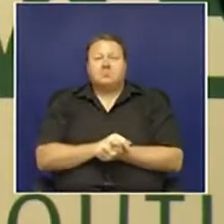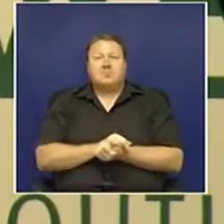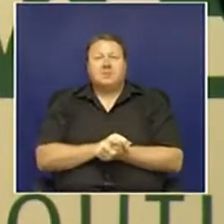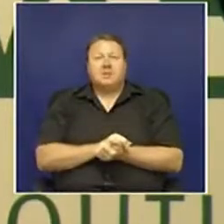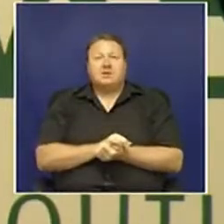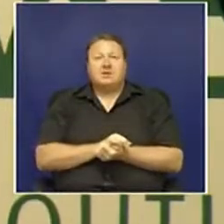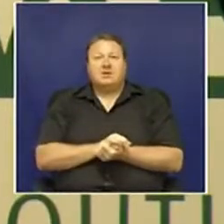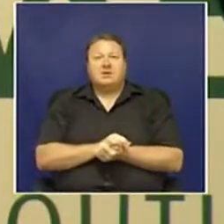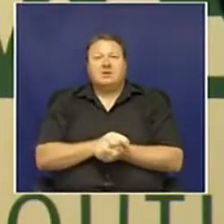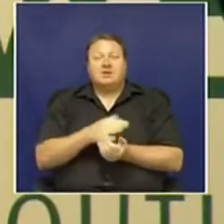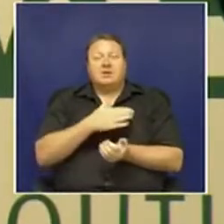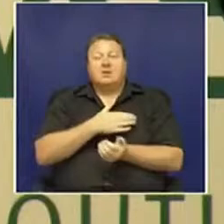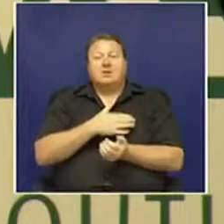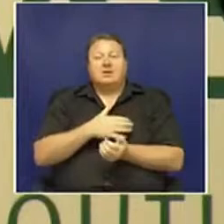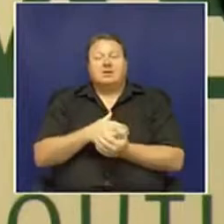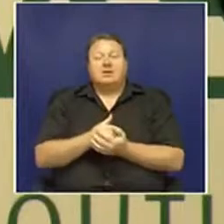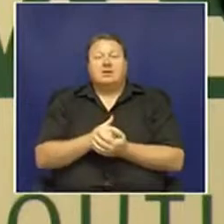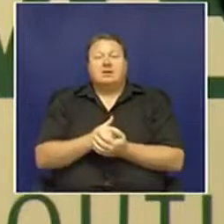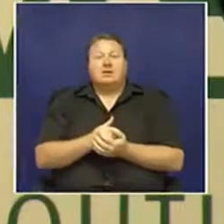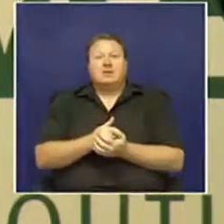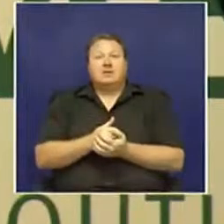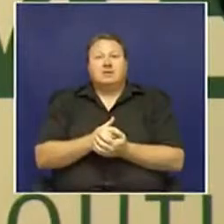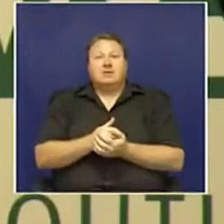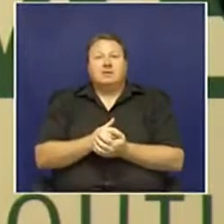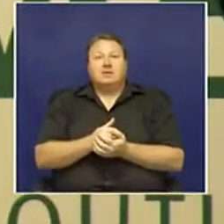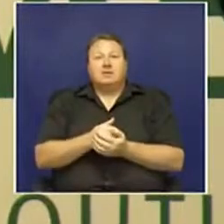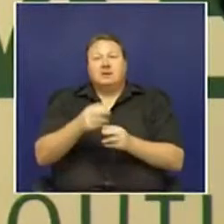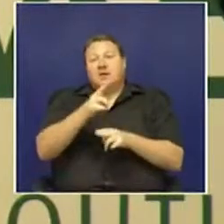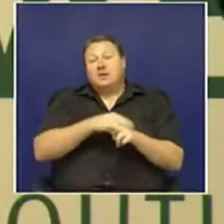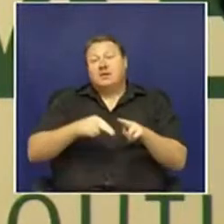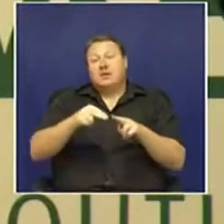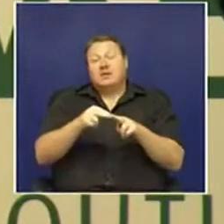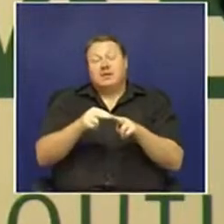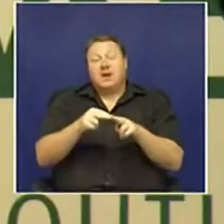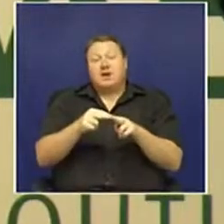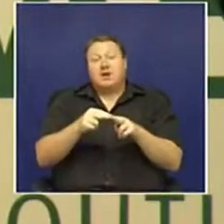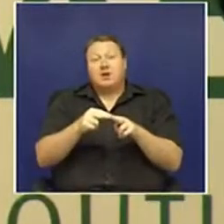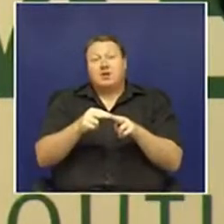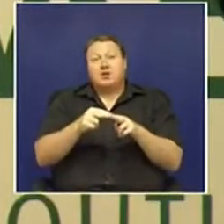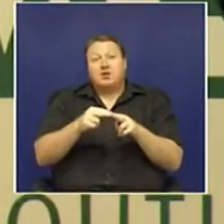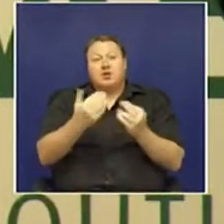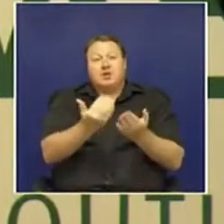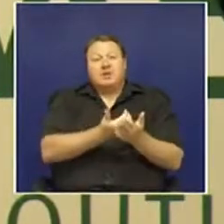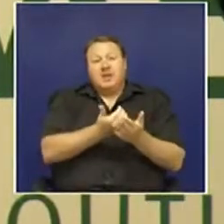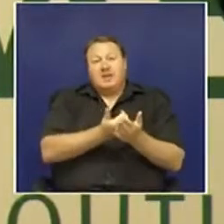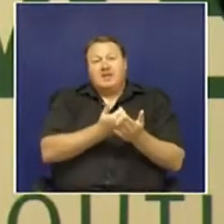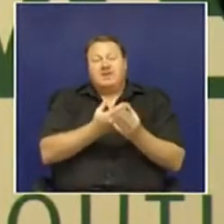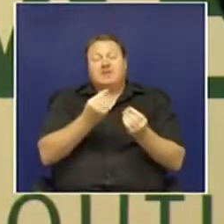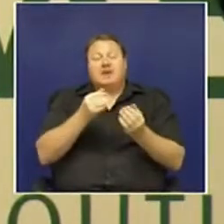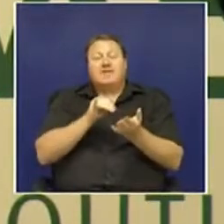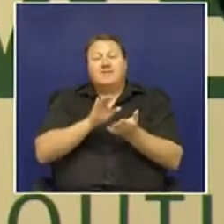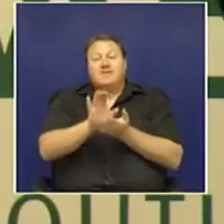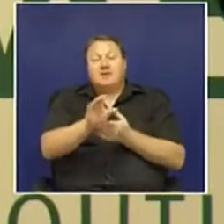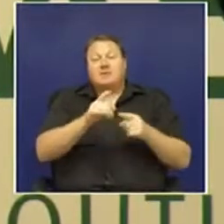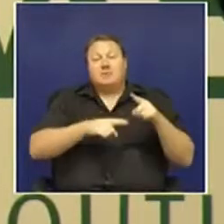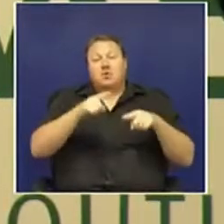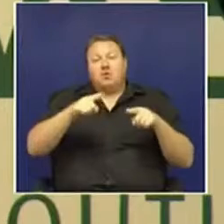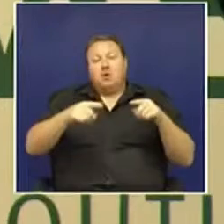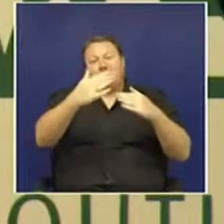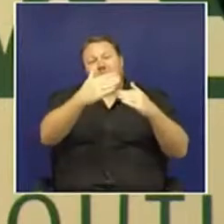Madam Speaker, our national savings and investment rate is far below the levels needed to truly